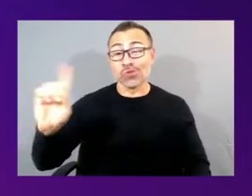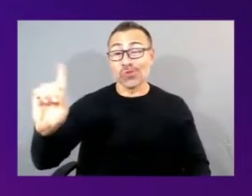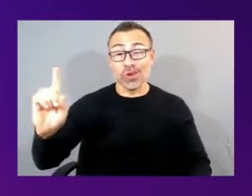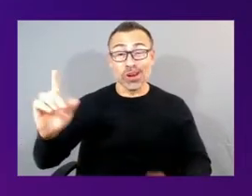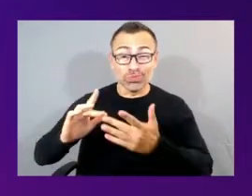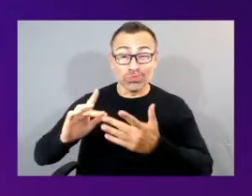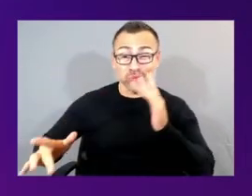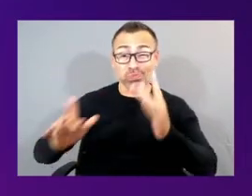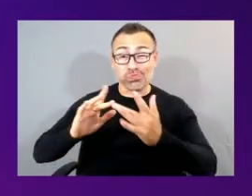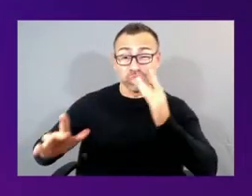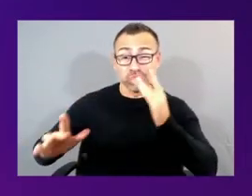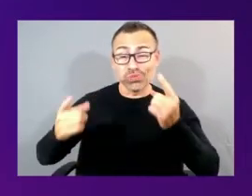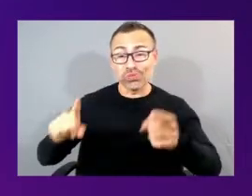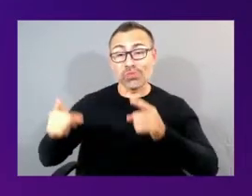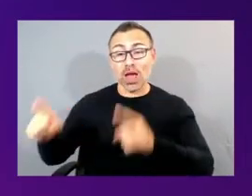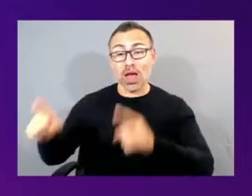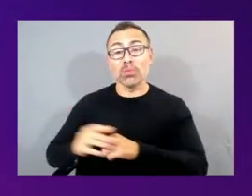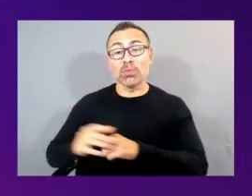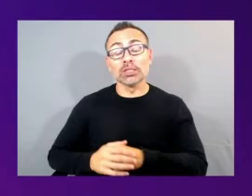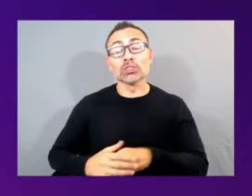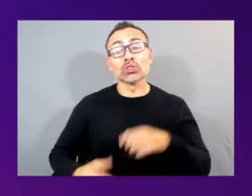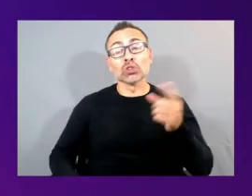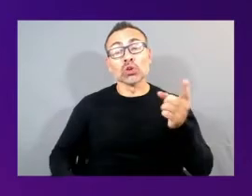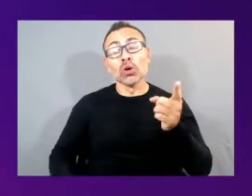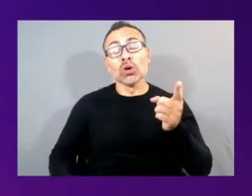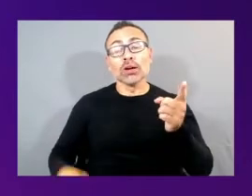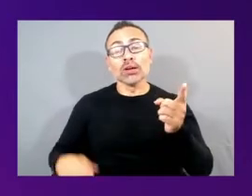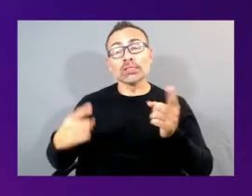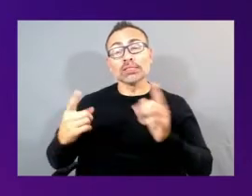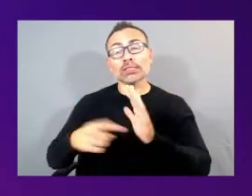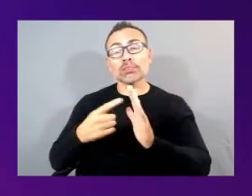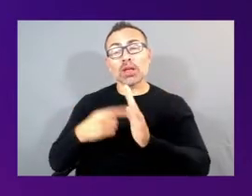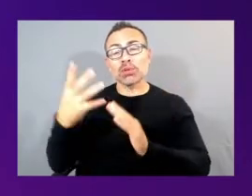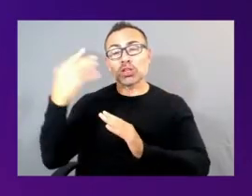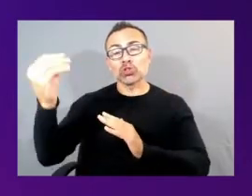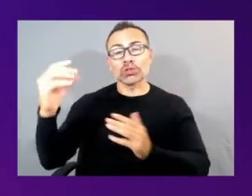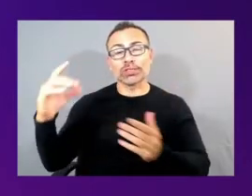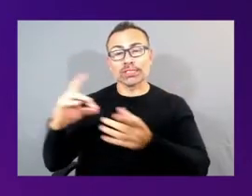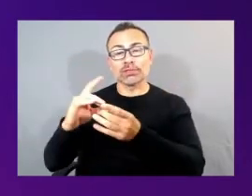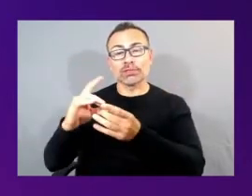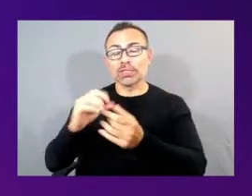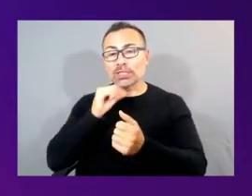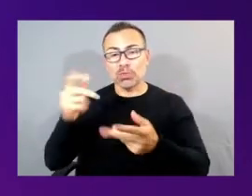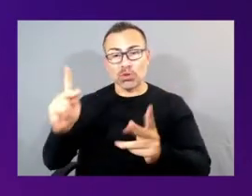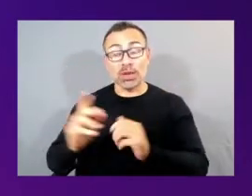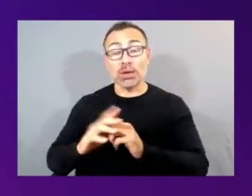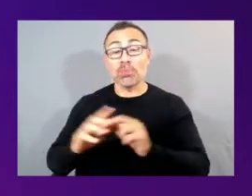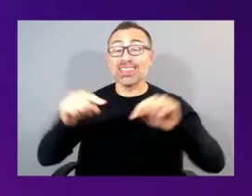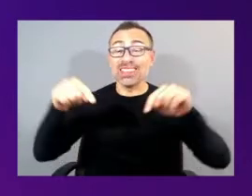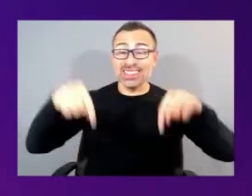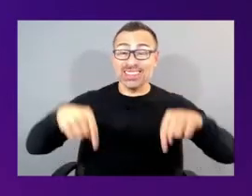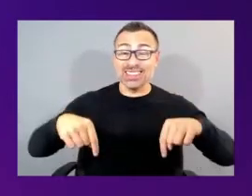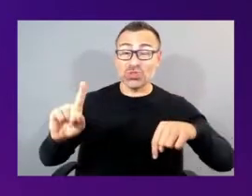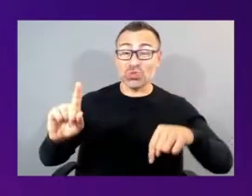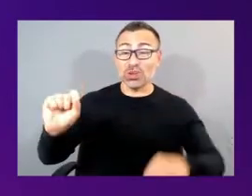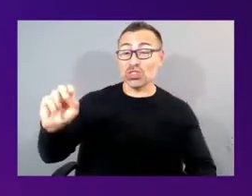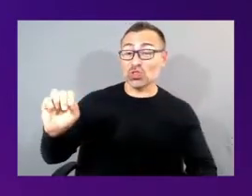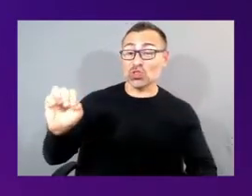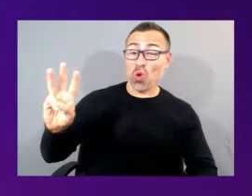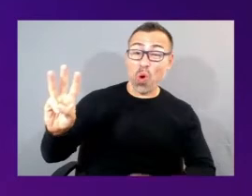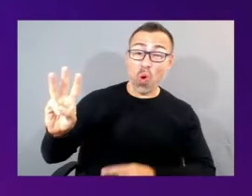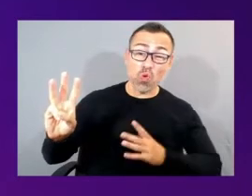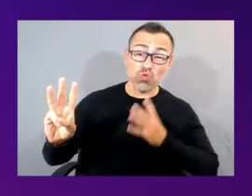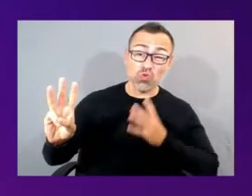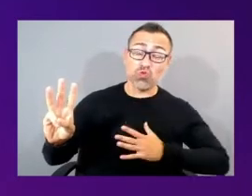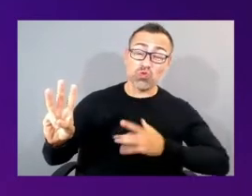have external connectivity. And this is where Snow shines, where you can essentially bring your AWS workloads and